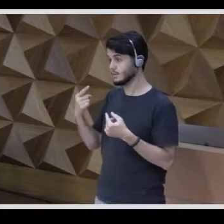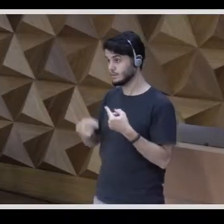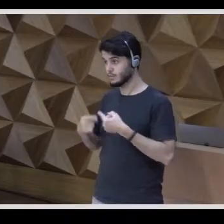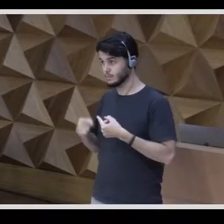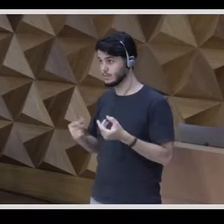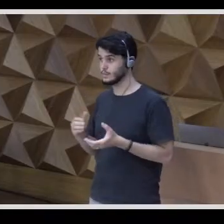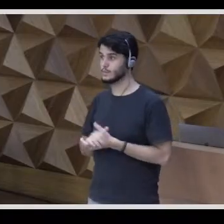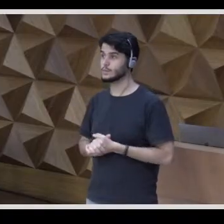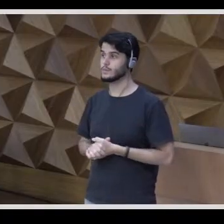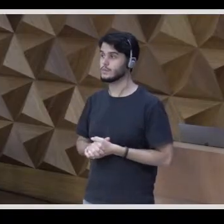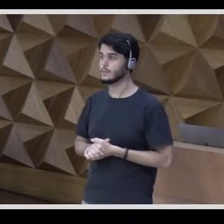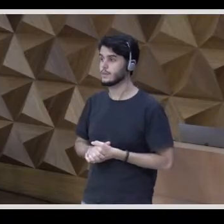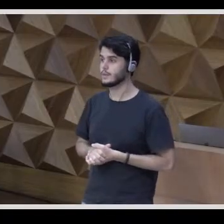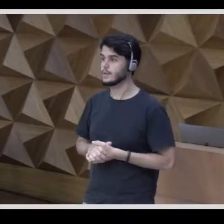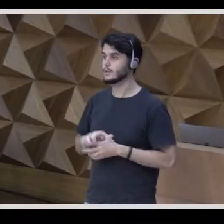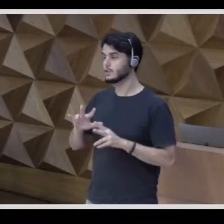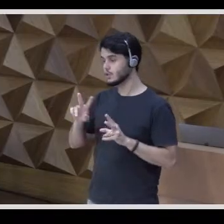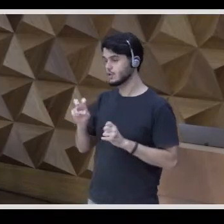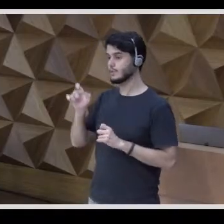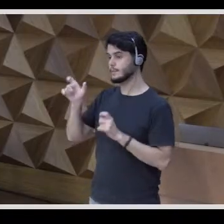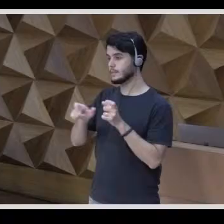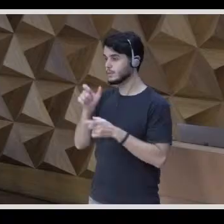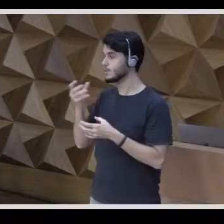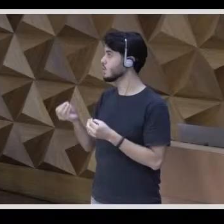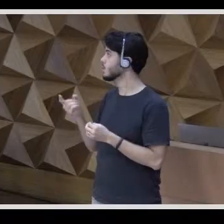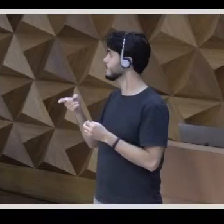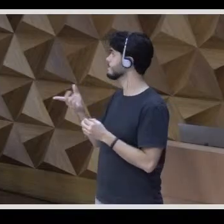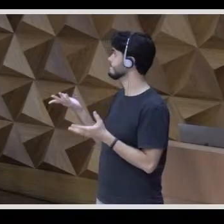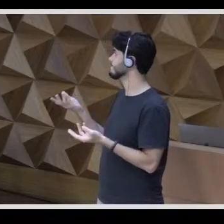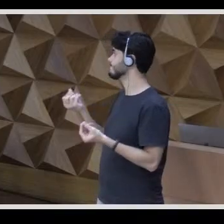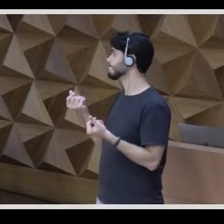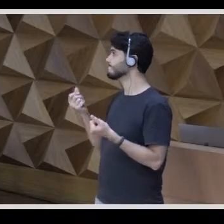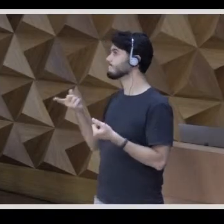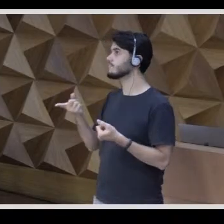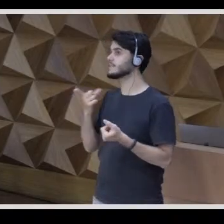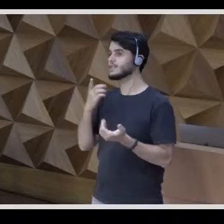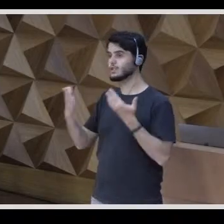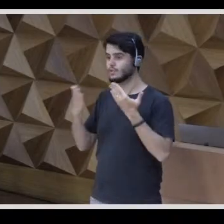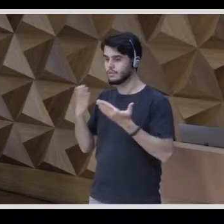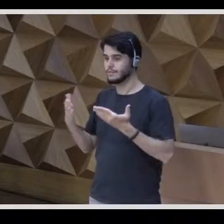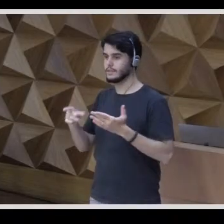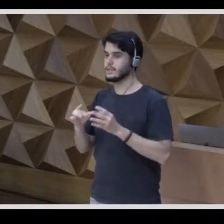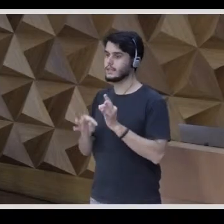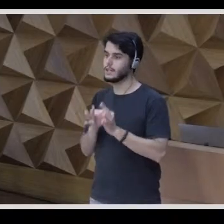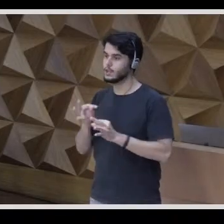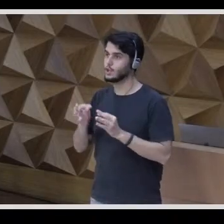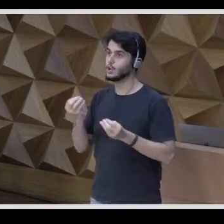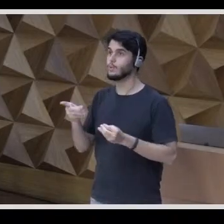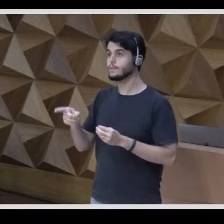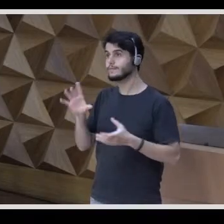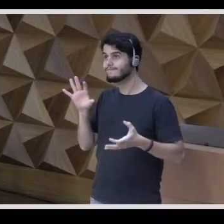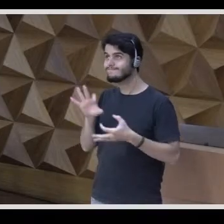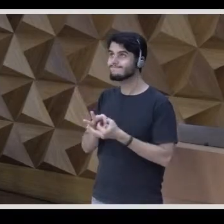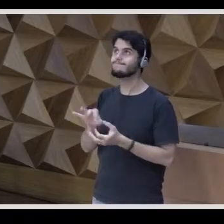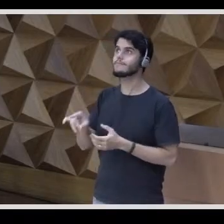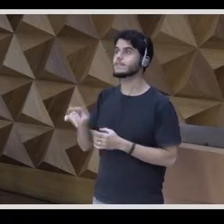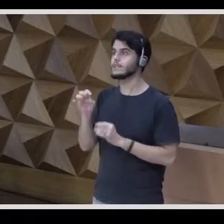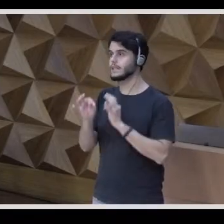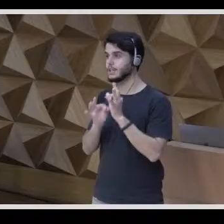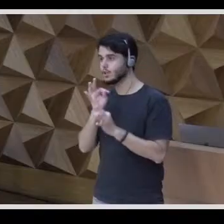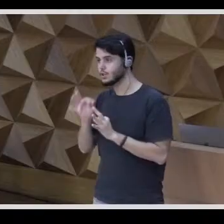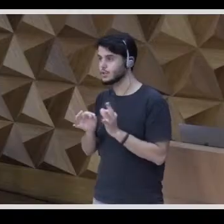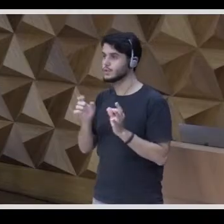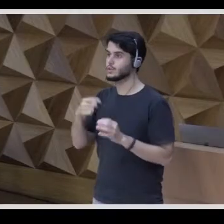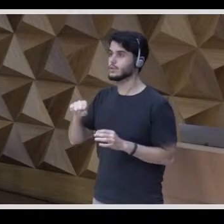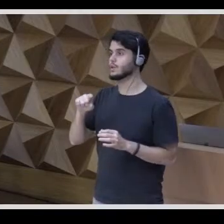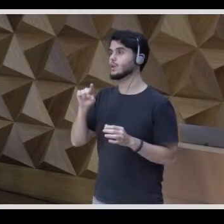do you rephrase methodologically this into the context of your